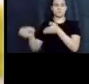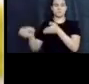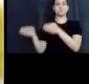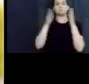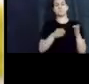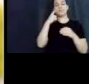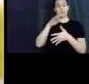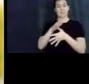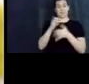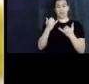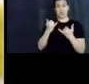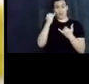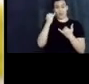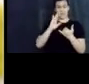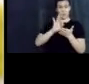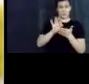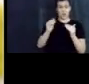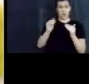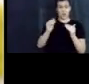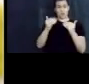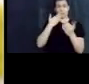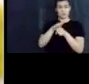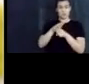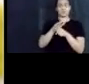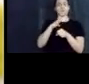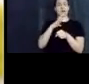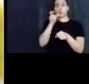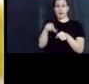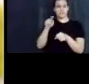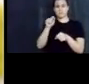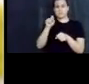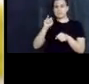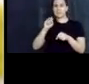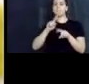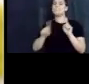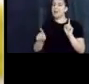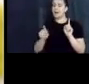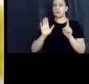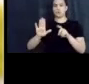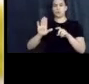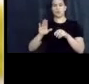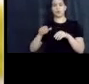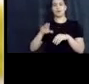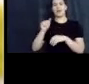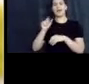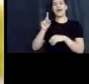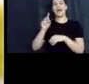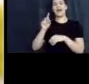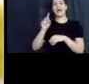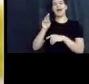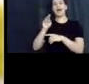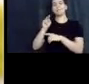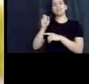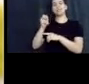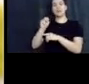possibly be exempt from the TSI based on those. But your admission counselor will definitely let you know. Basically what the TSI